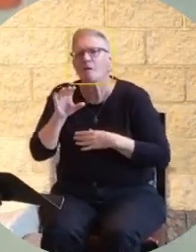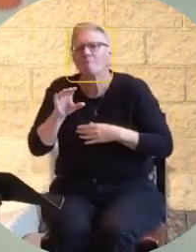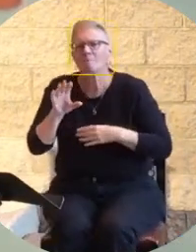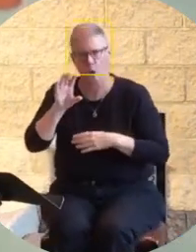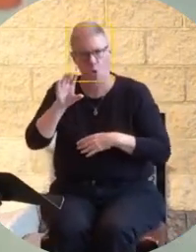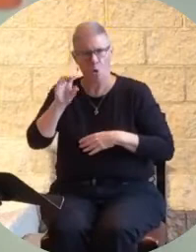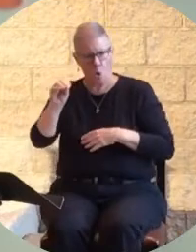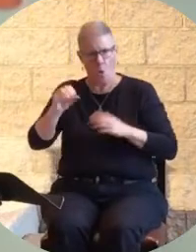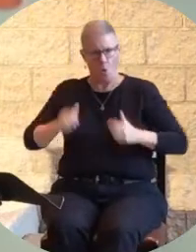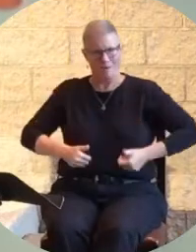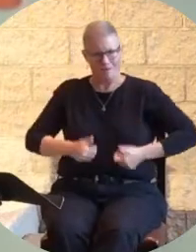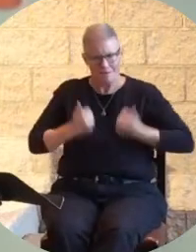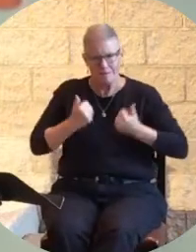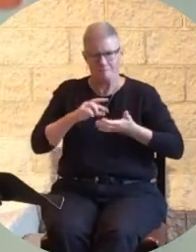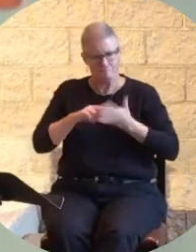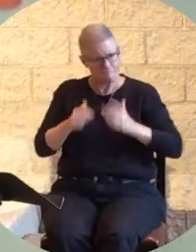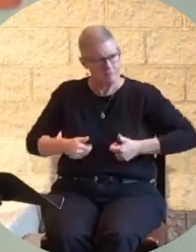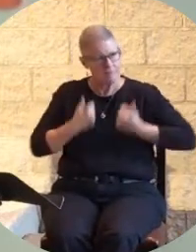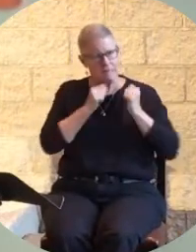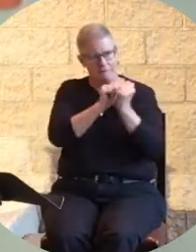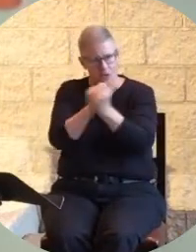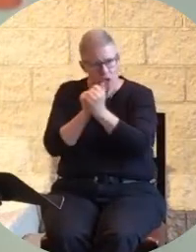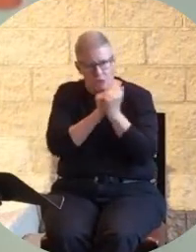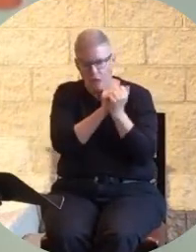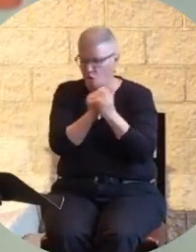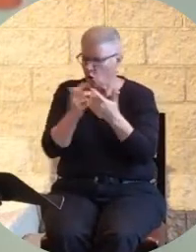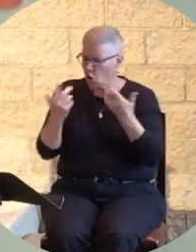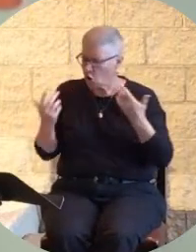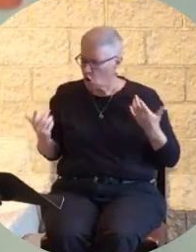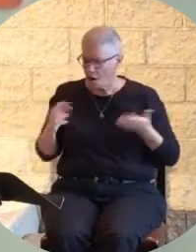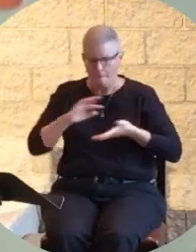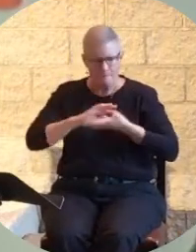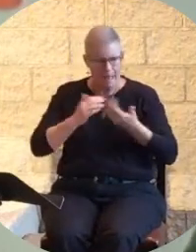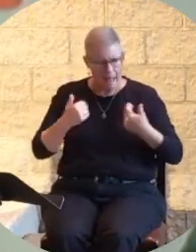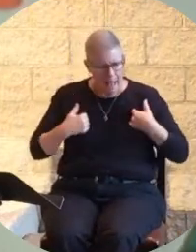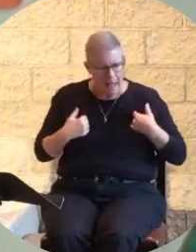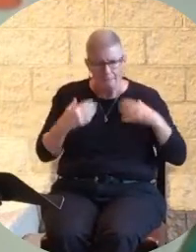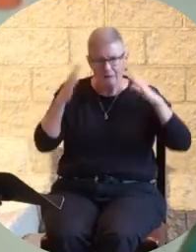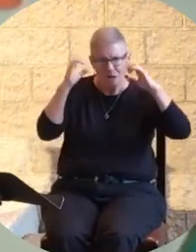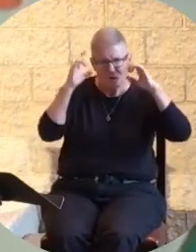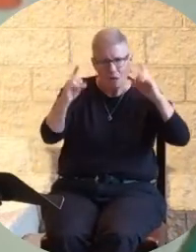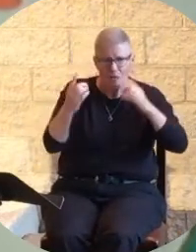become education priorities and shared societal goals.